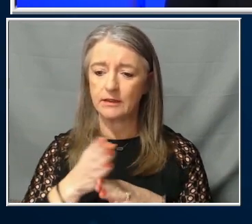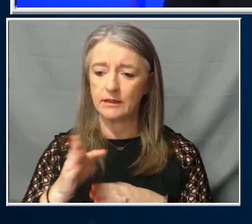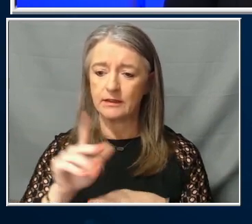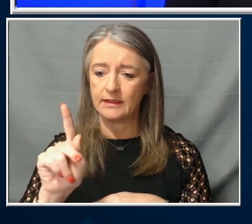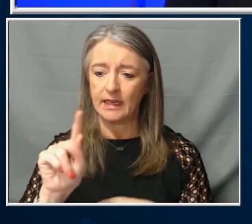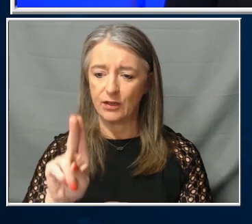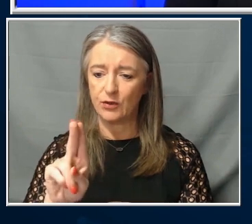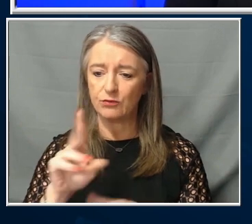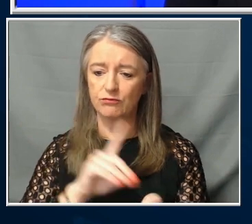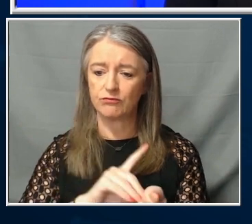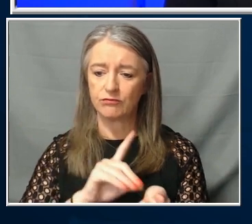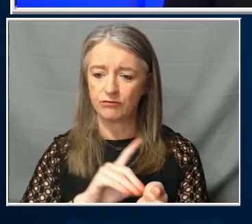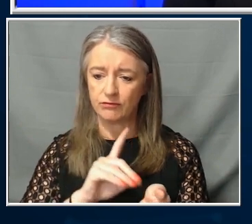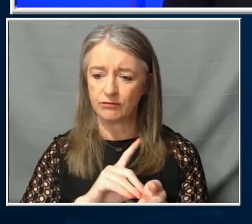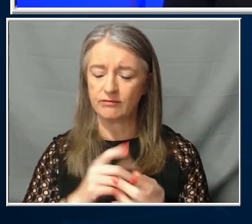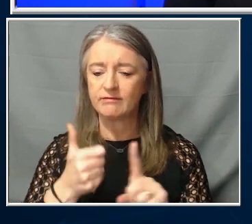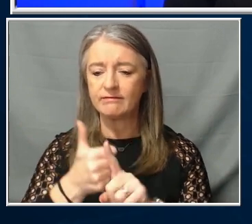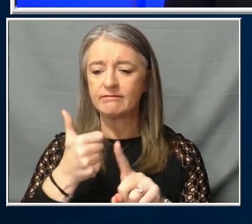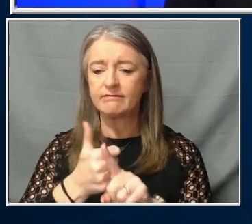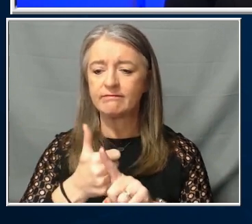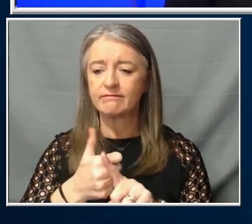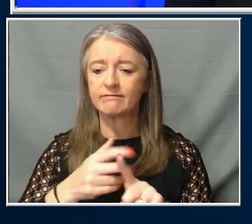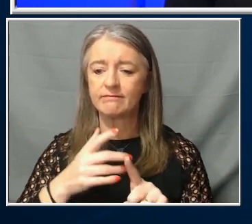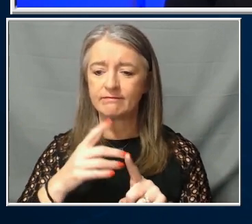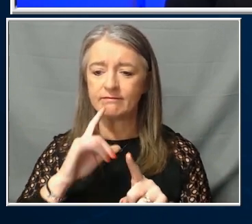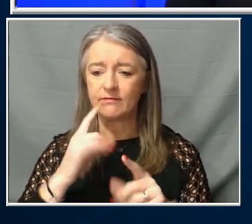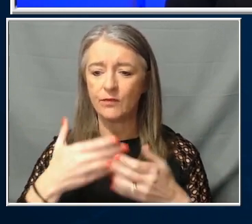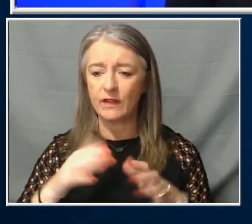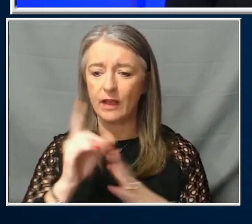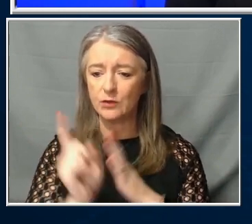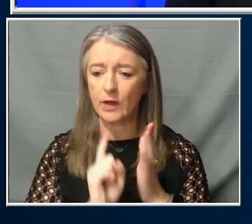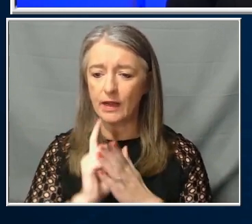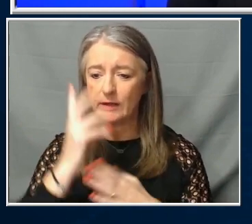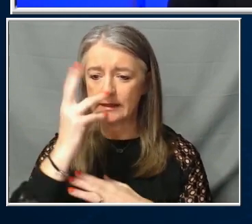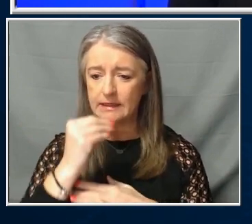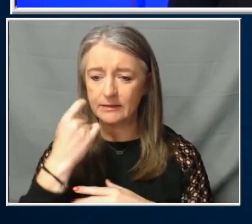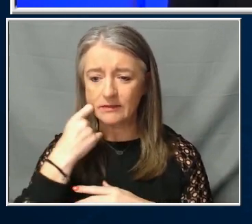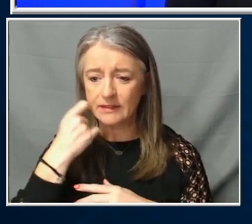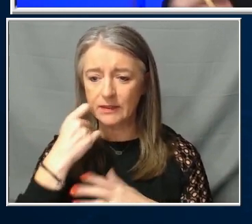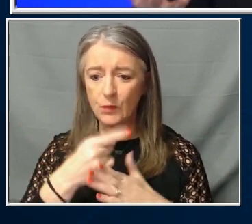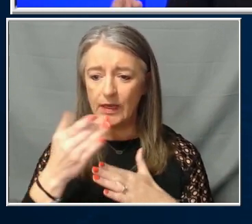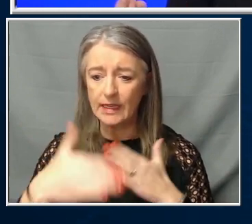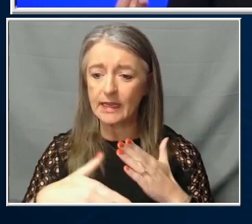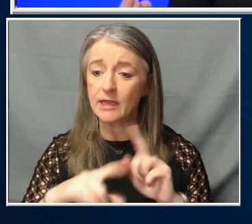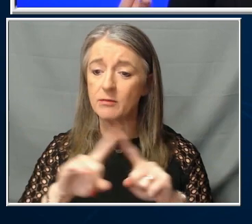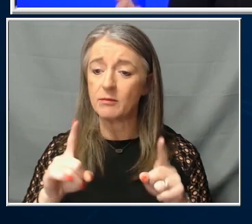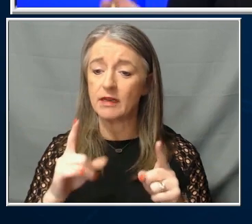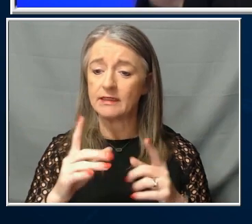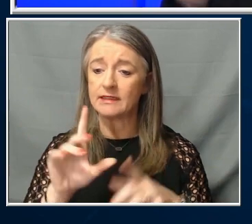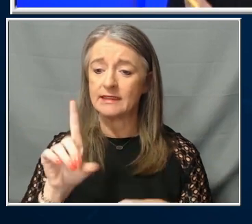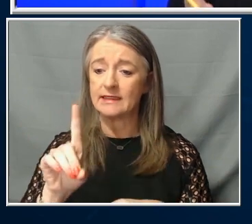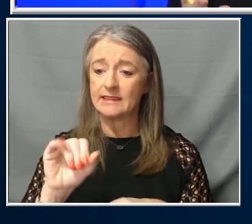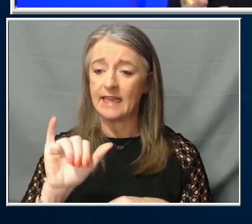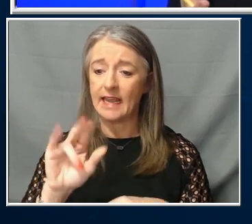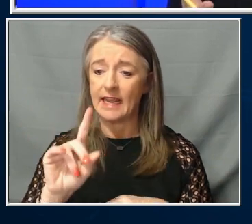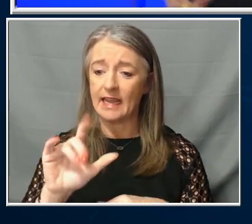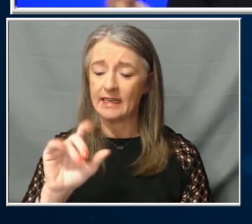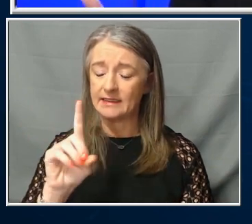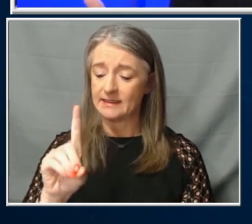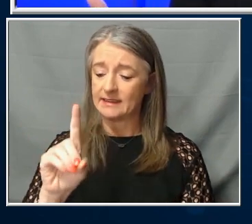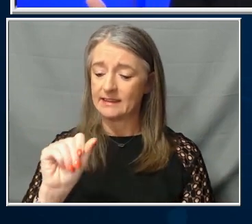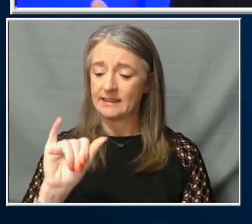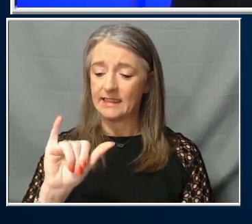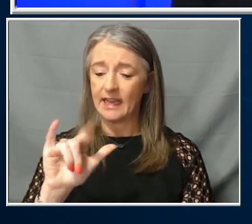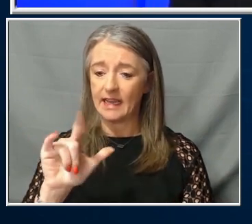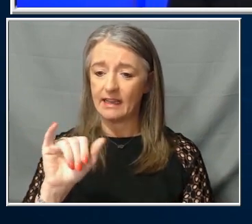System. And Dr. Luthra, right off the bat, we lost an hour of sleep over the weekend. But the question is, does daylight savings time bother you as much as it seems to bother